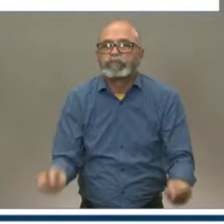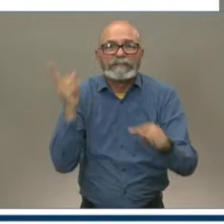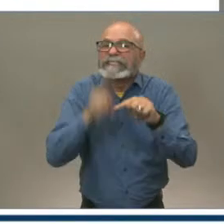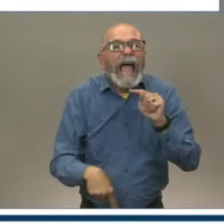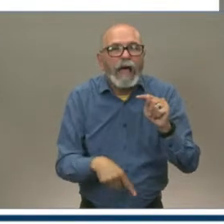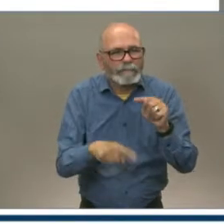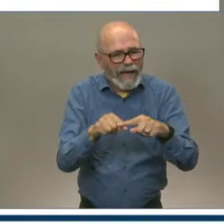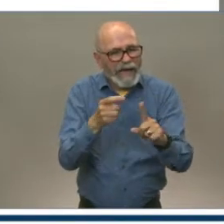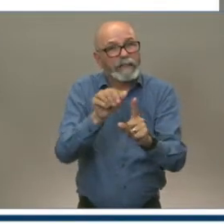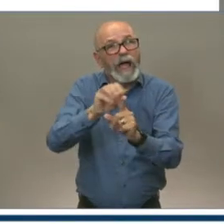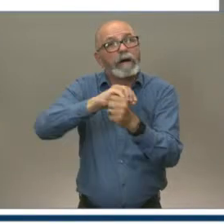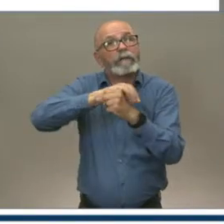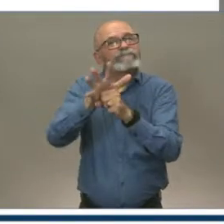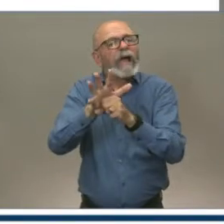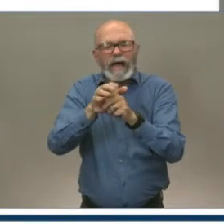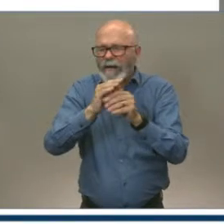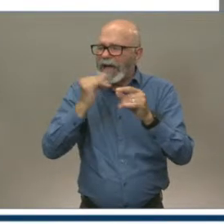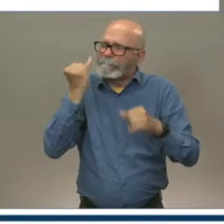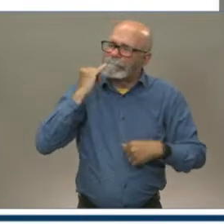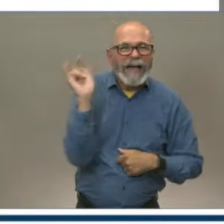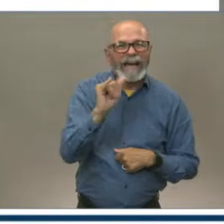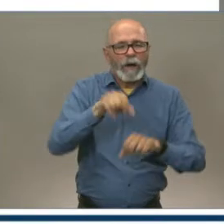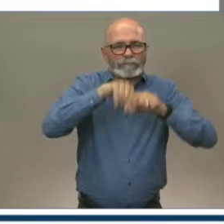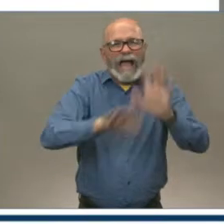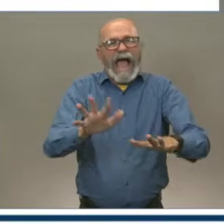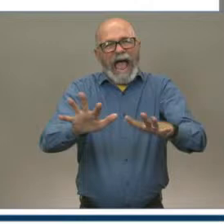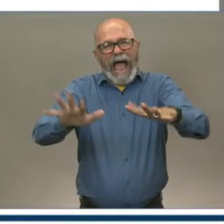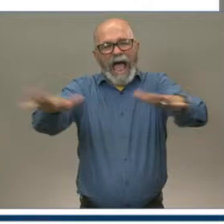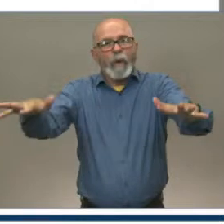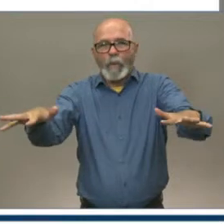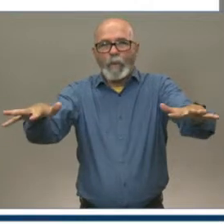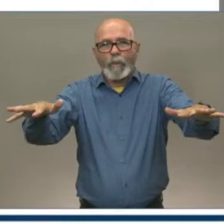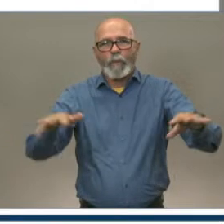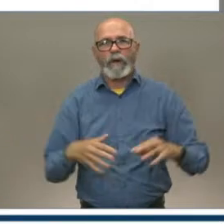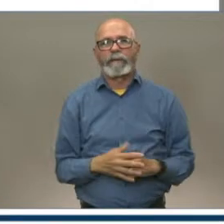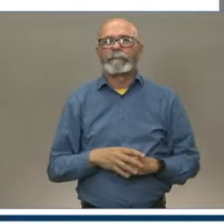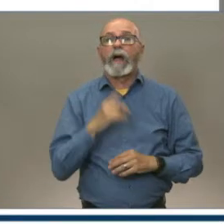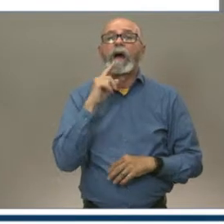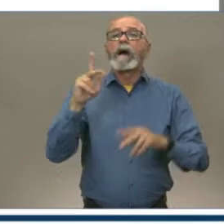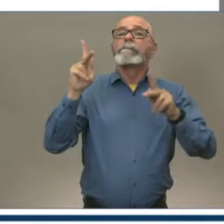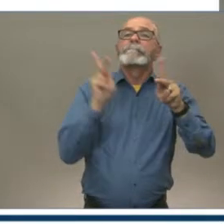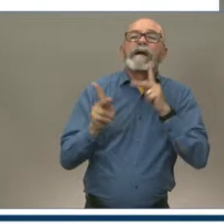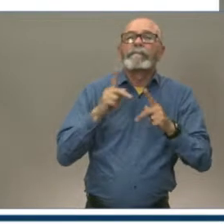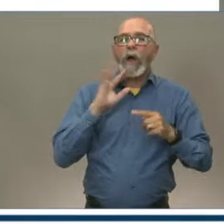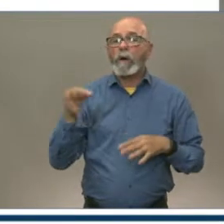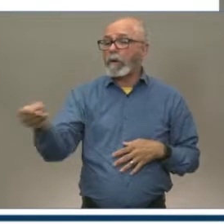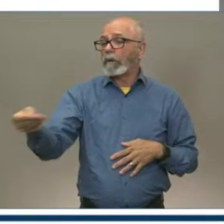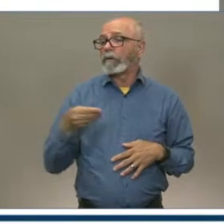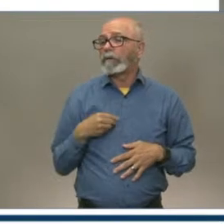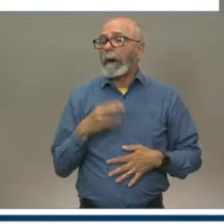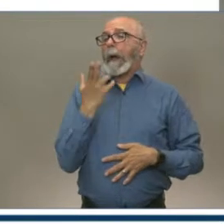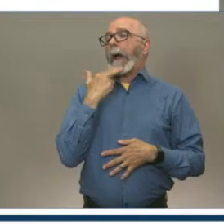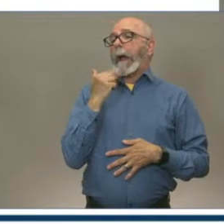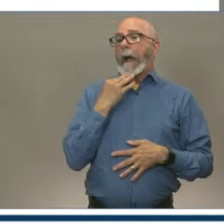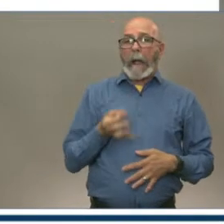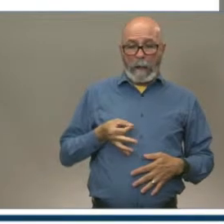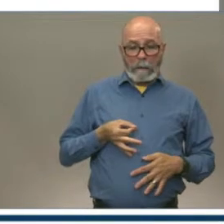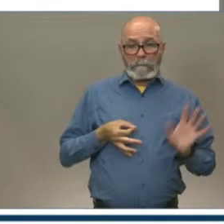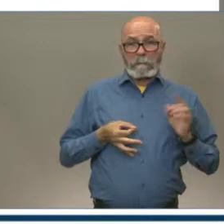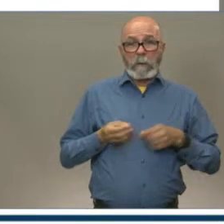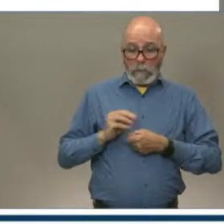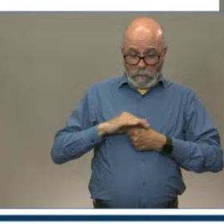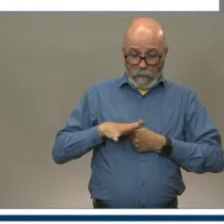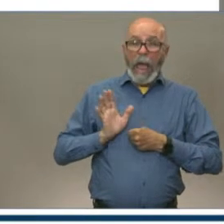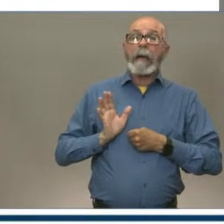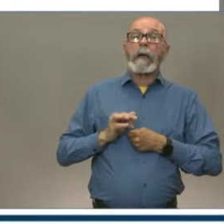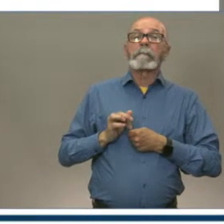more quickly and more easily. People are becoming positive after having moderate exposure to someone with the virus, and we didn't see that during wave